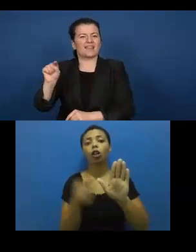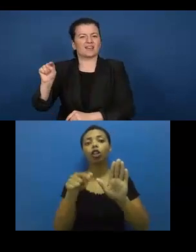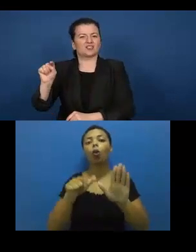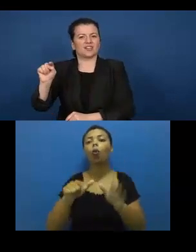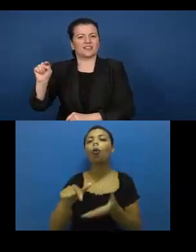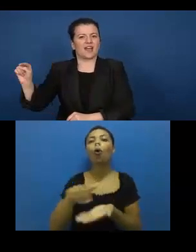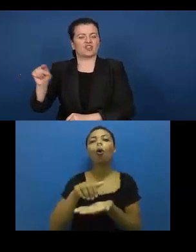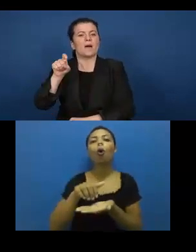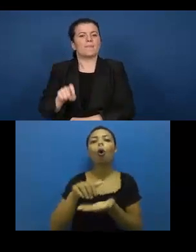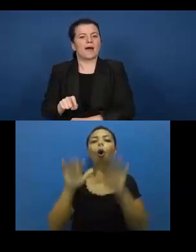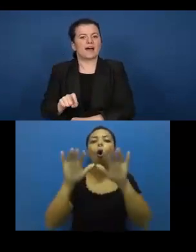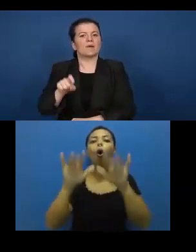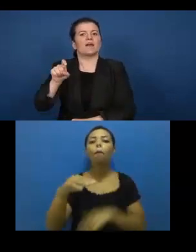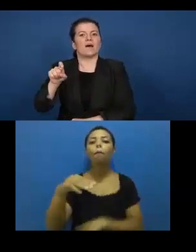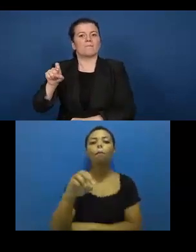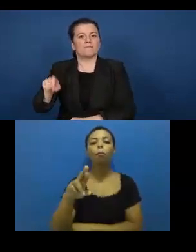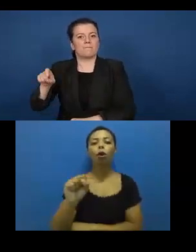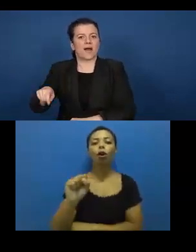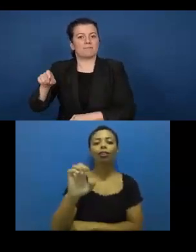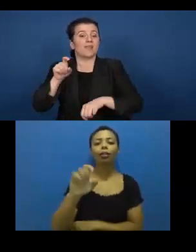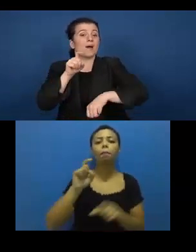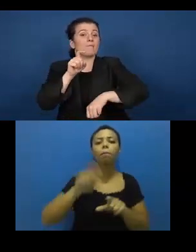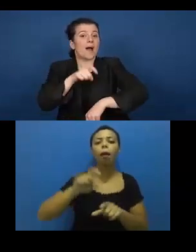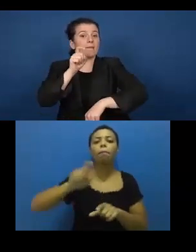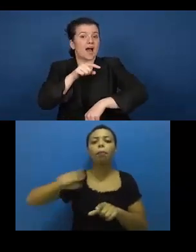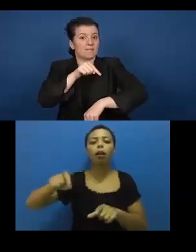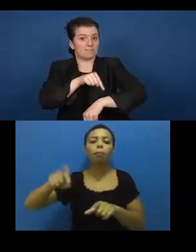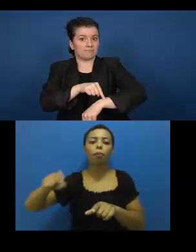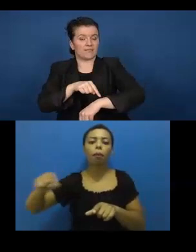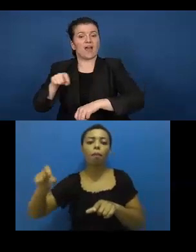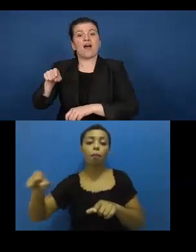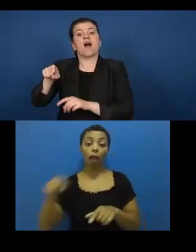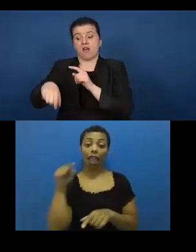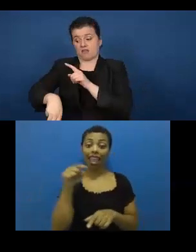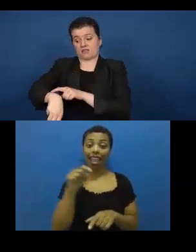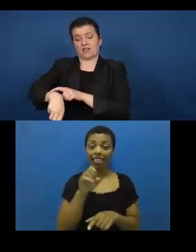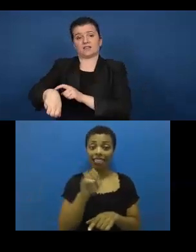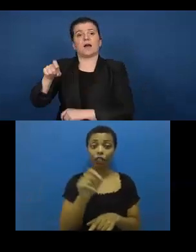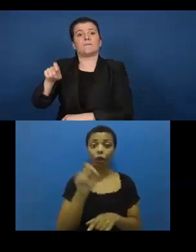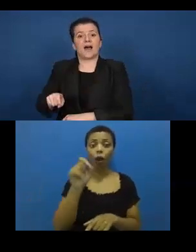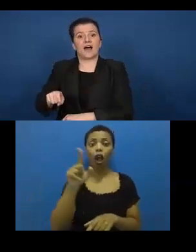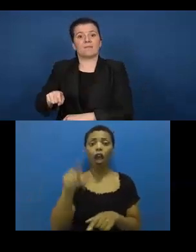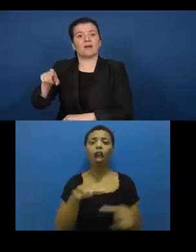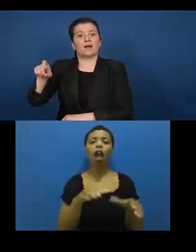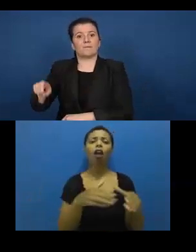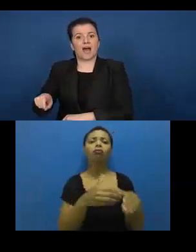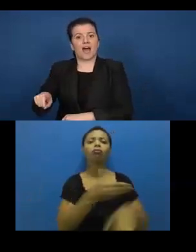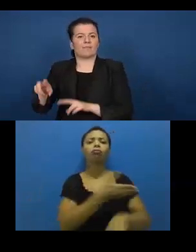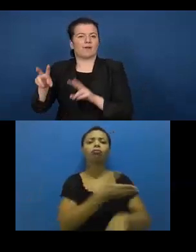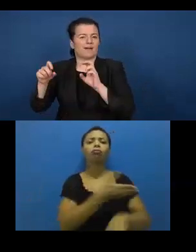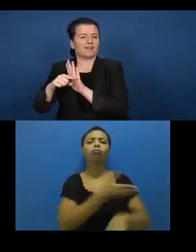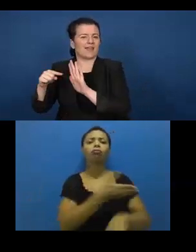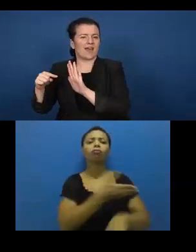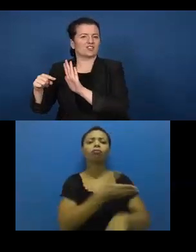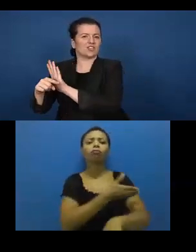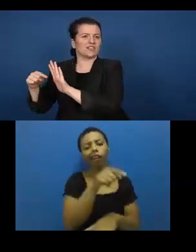Tactile Morse code can be very useful because once you are familiar with the Morse code alphabet,